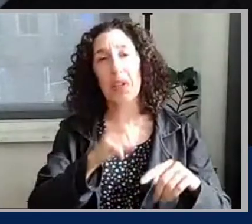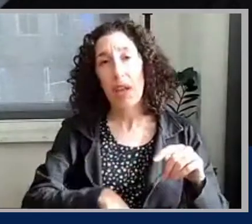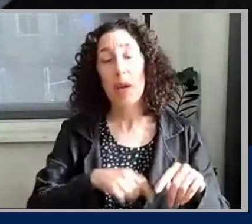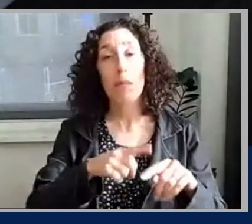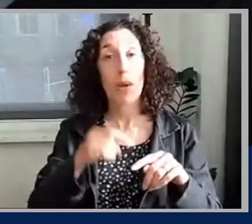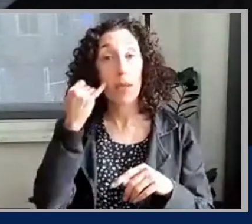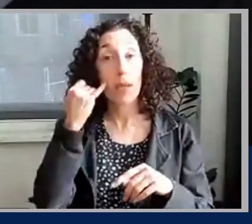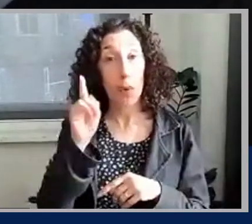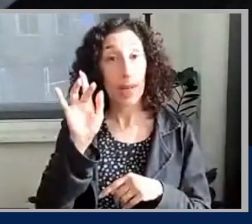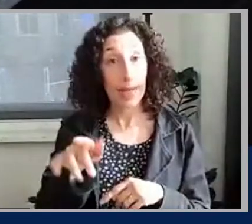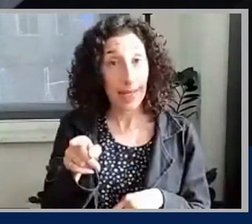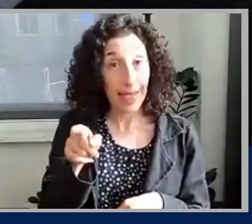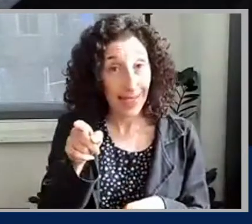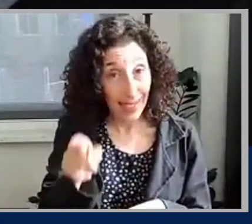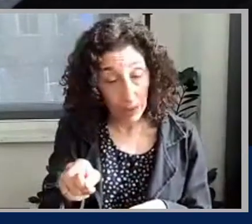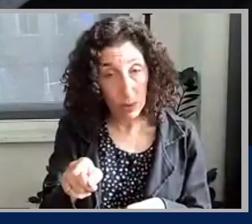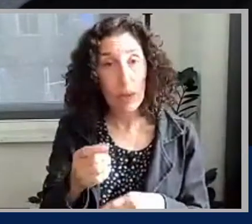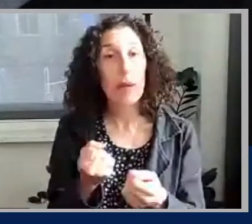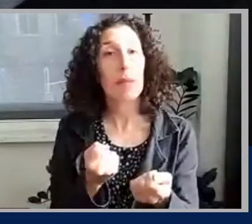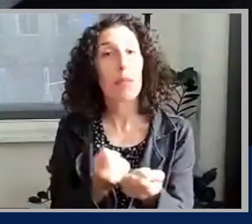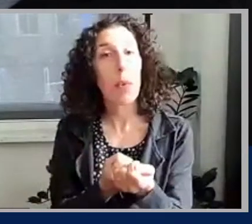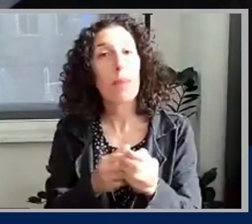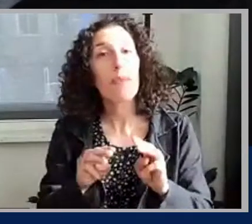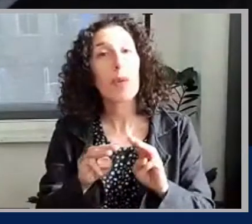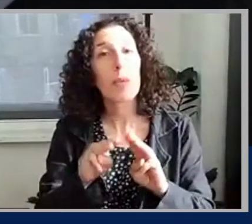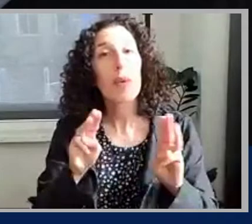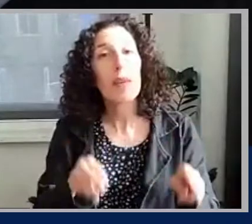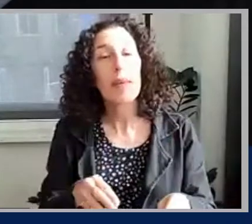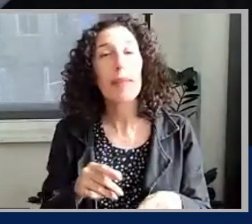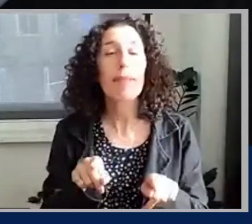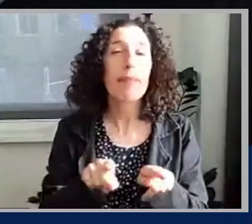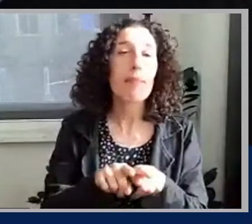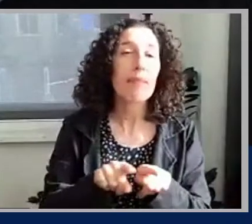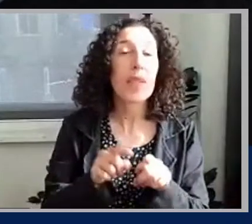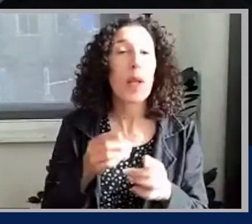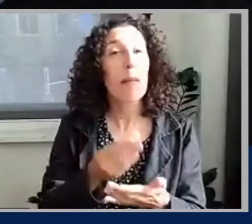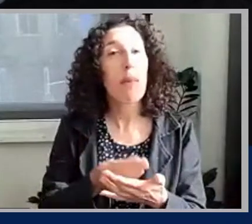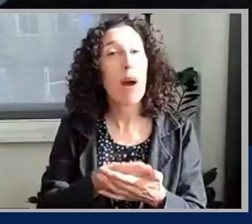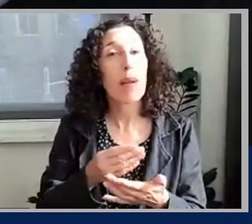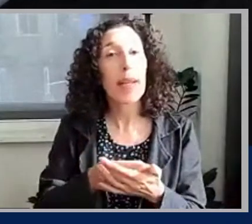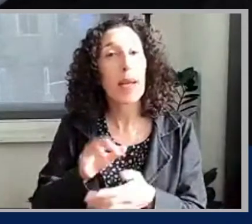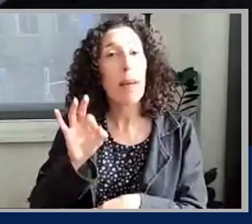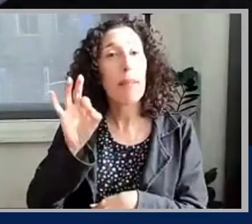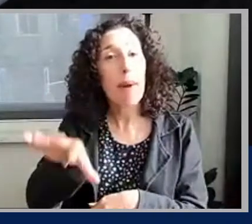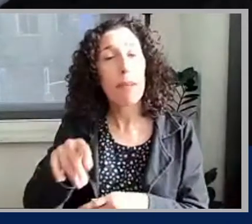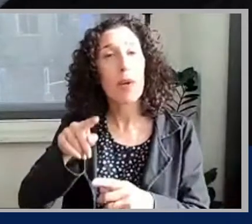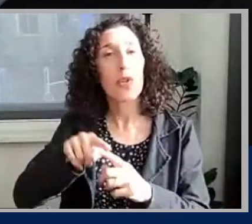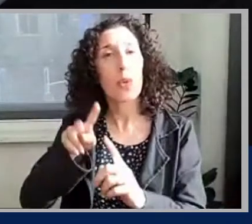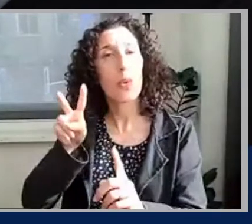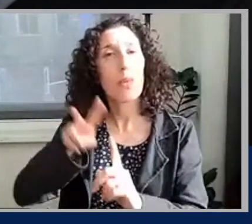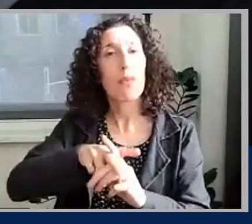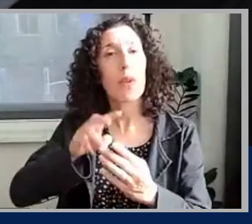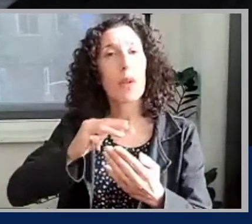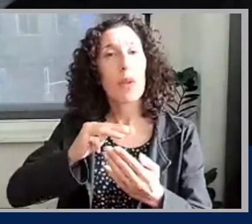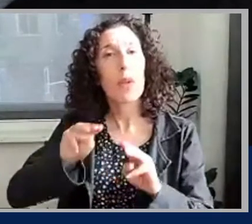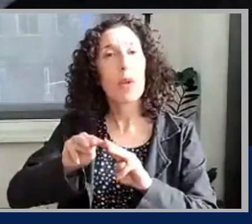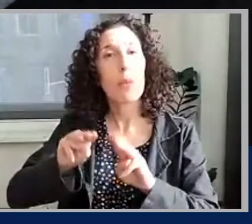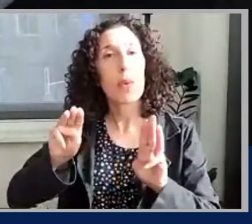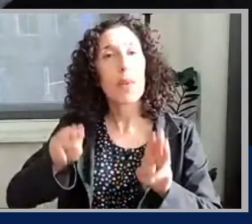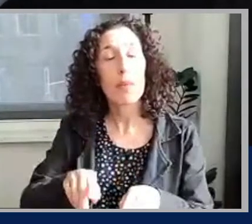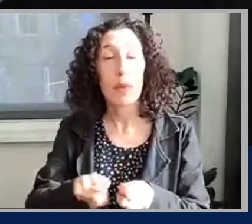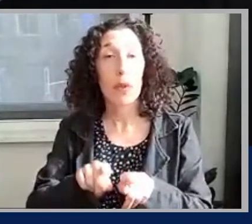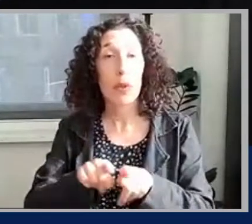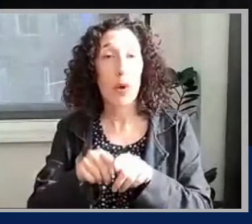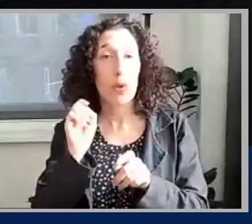is a donation, not what you would normally send like a tip or anything like that, but it goes directly to the museum as a donation as an actual